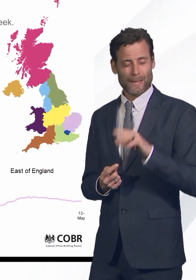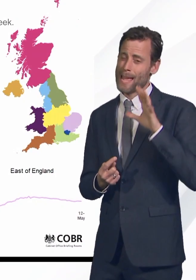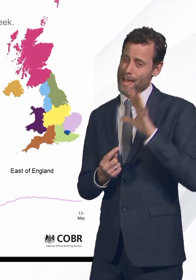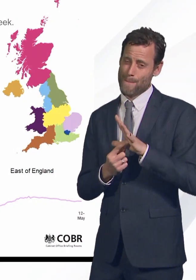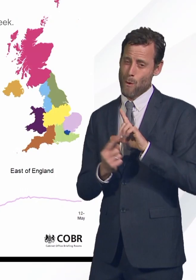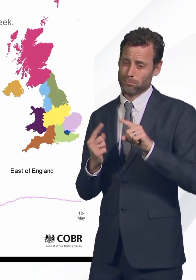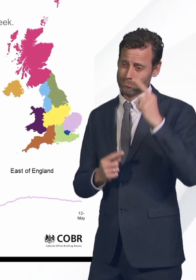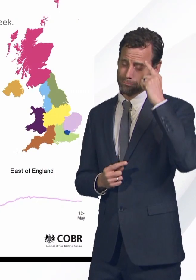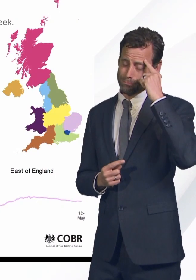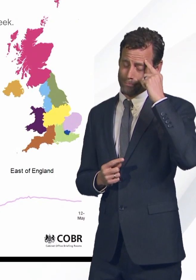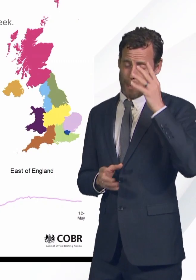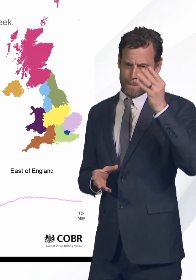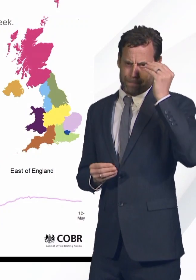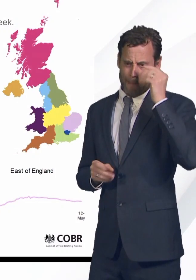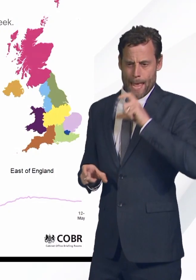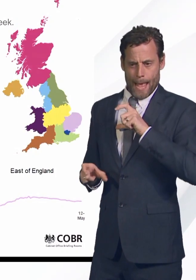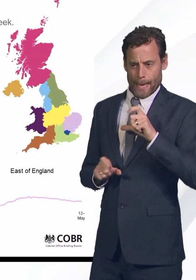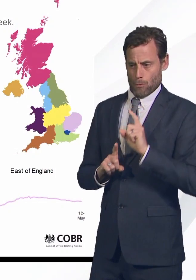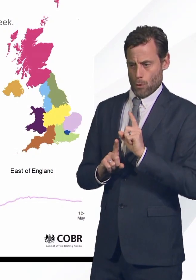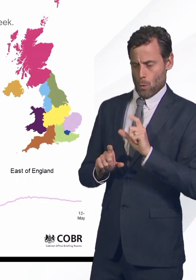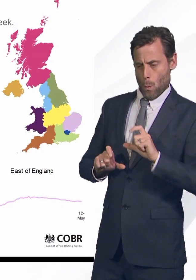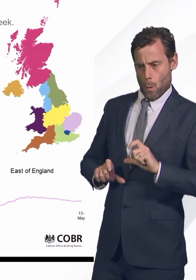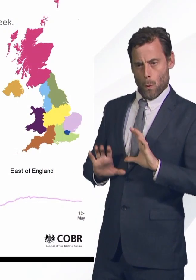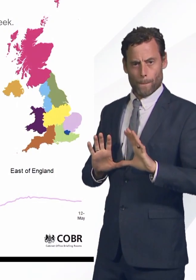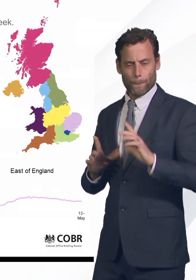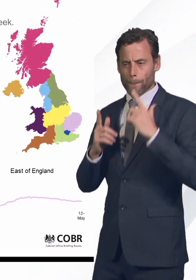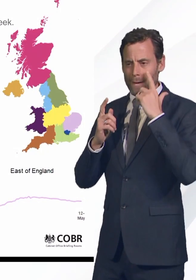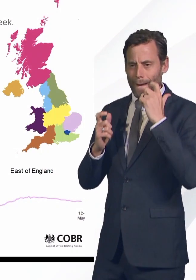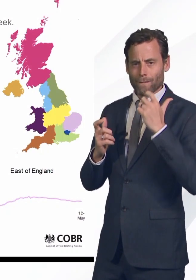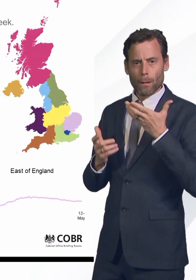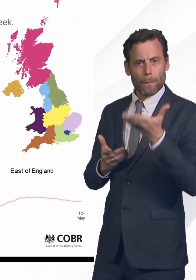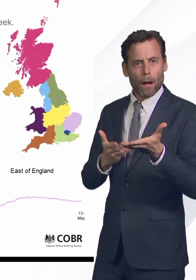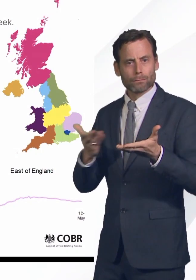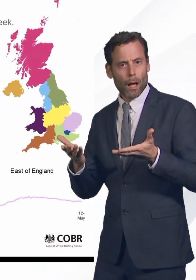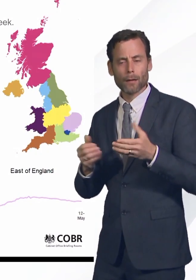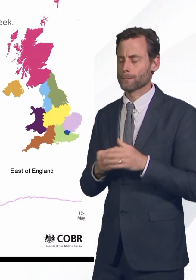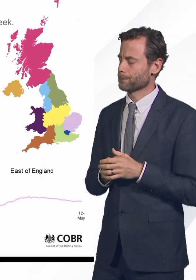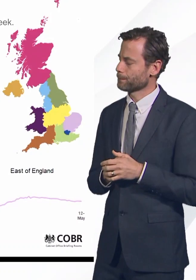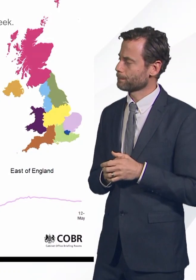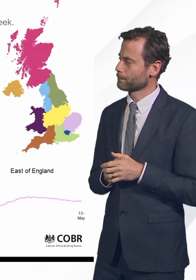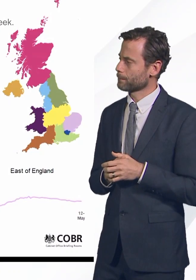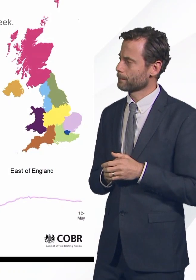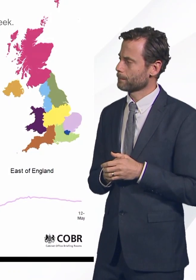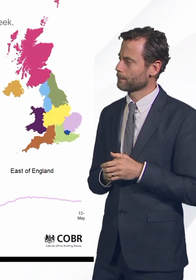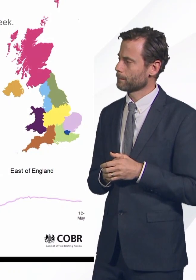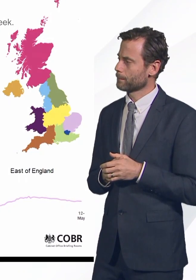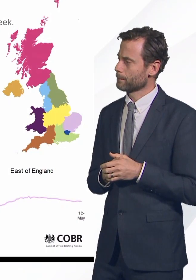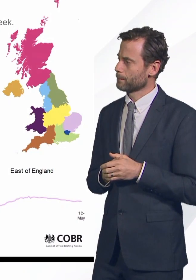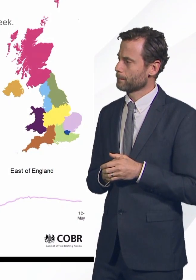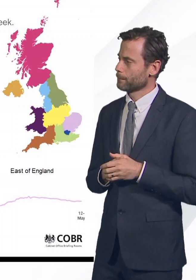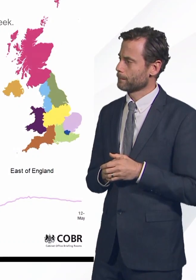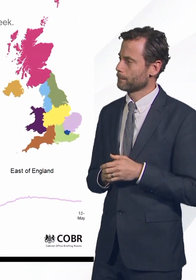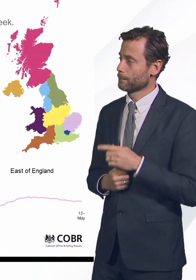applying all the control measures to manage the virus as we go forward. But nevertheless, you can see that